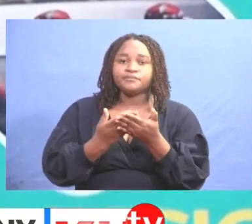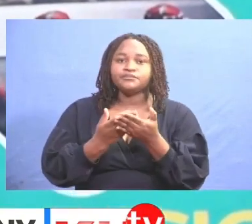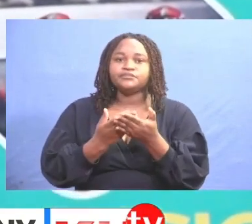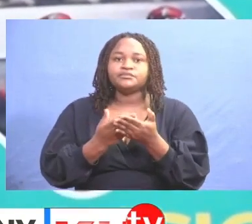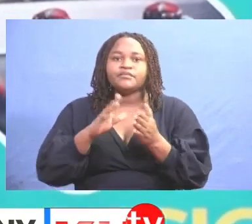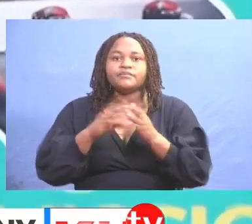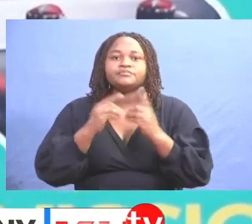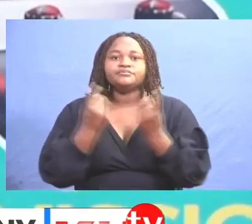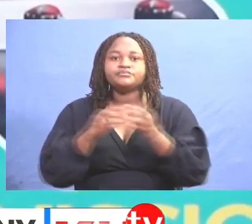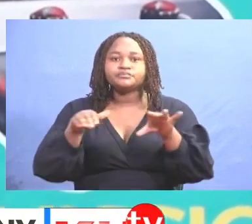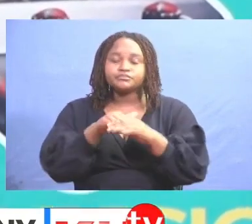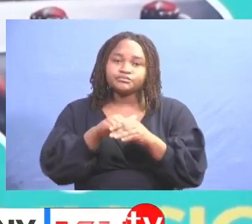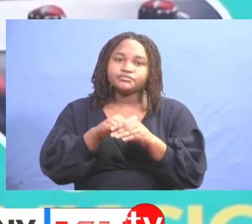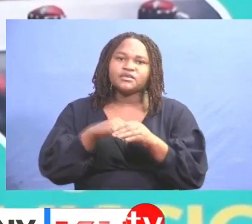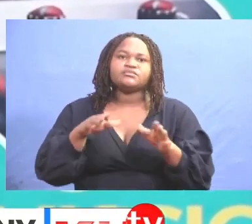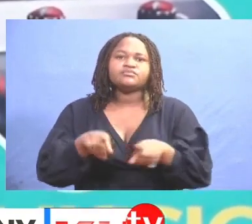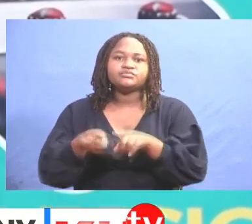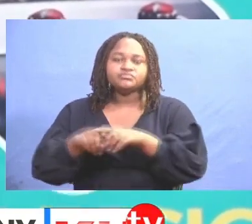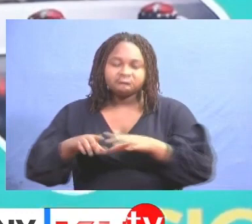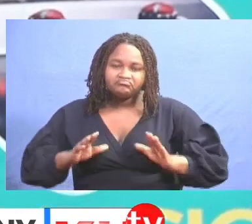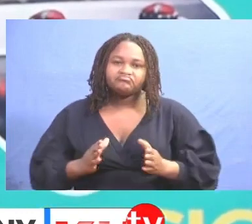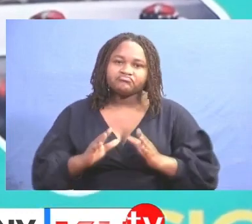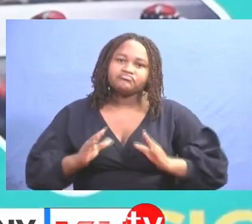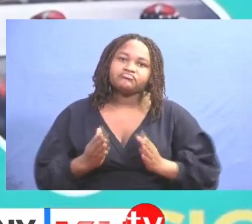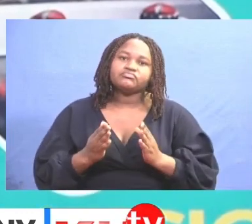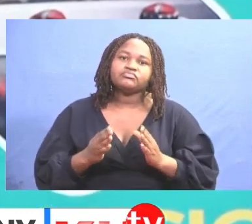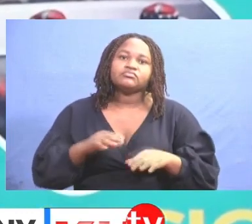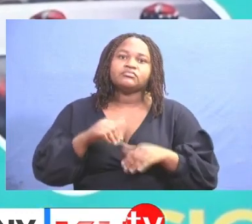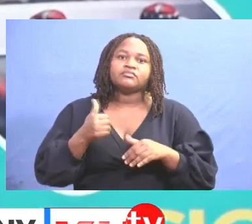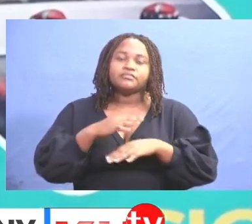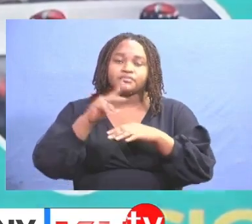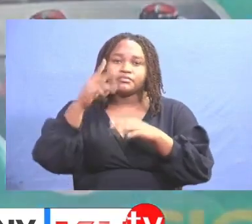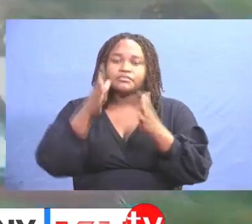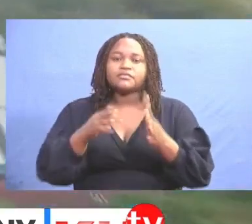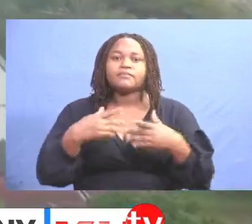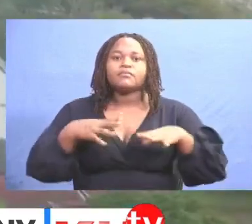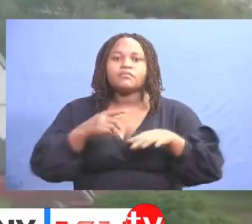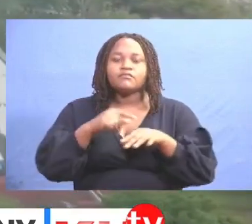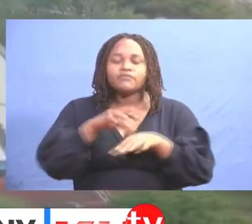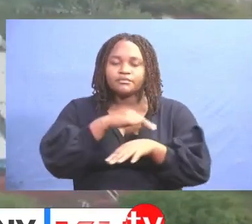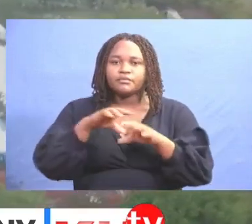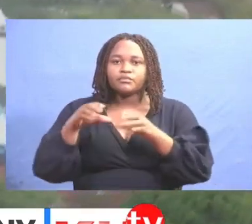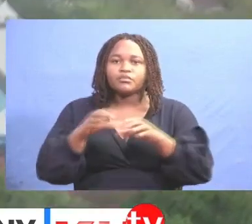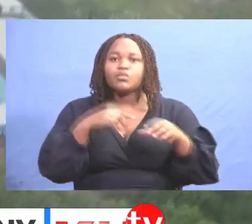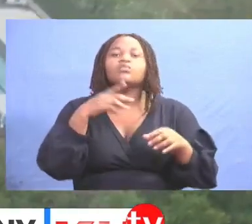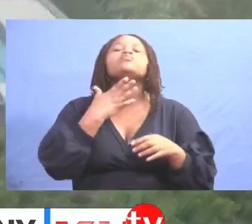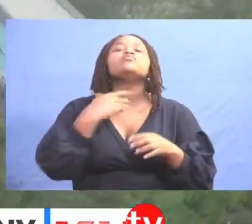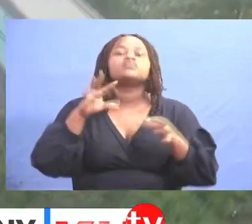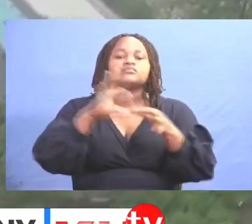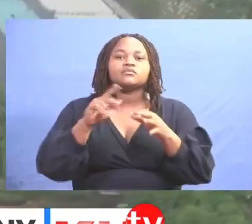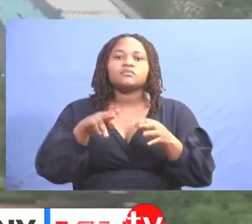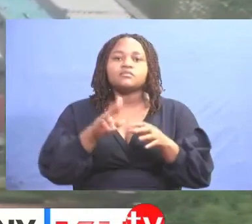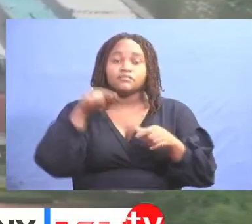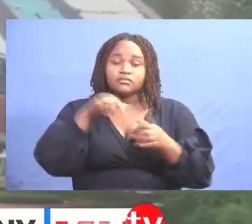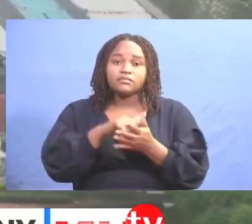thank the faculty members in my department and also encourage fellow Kenyans and also people from the international community who would like to join the KU